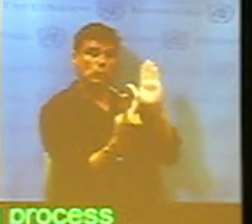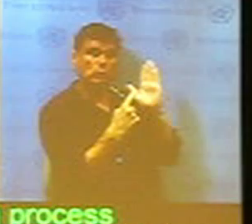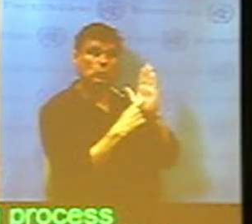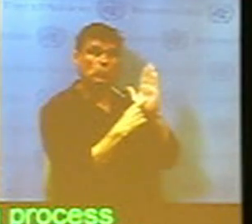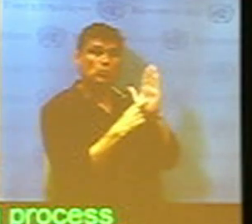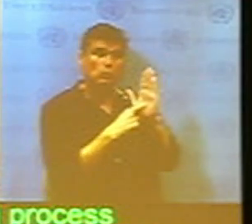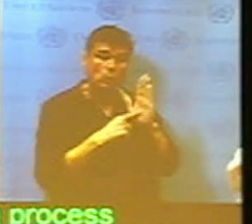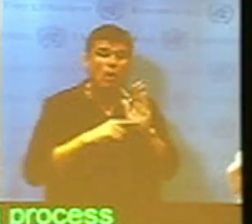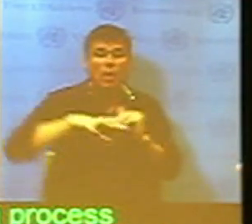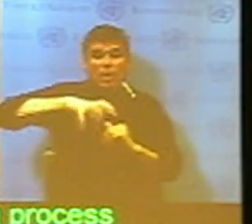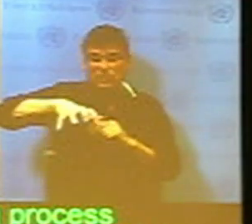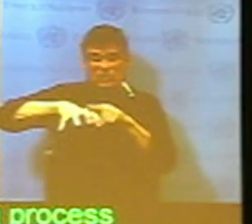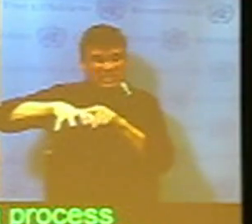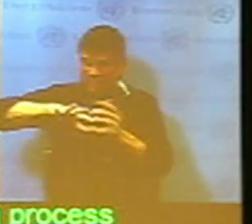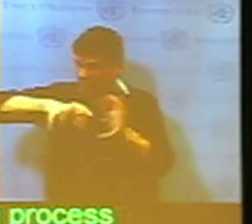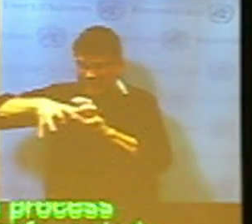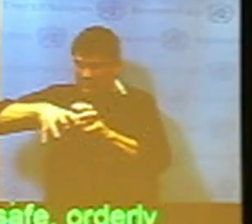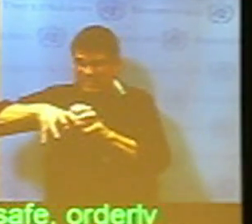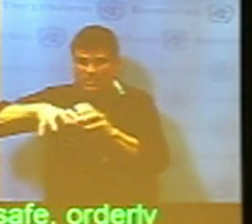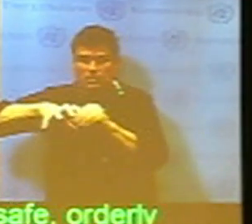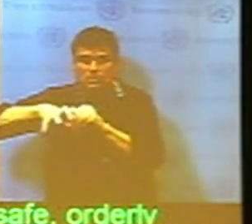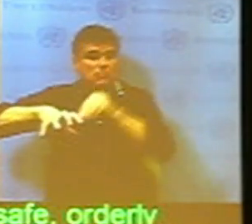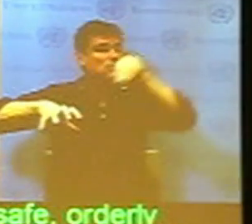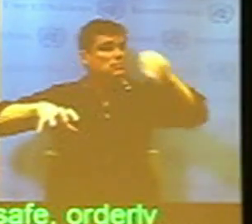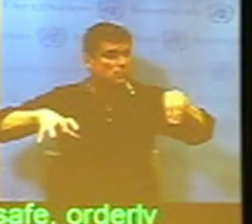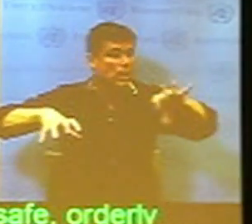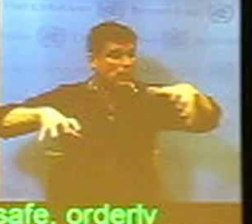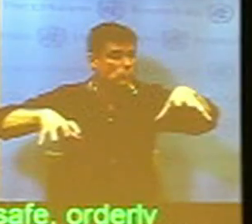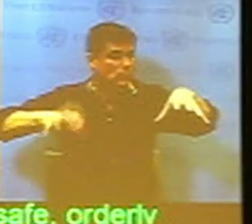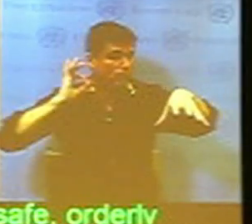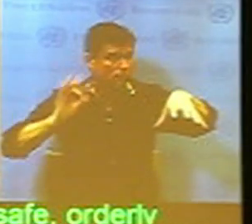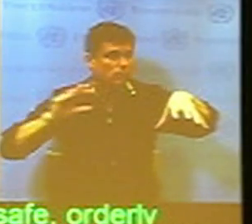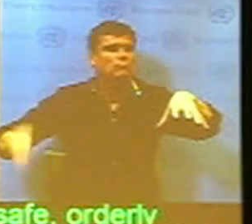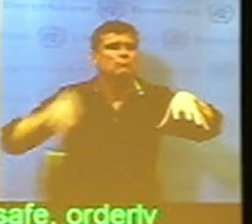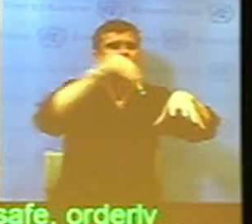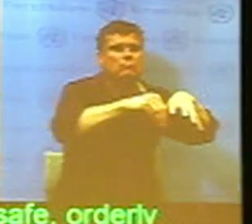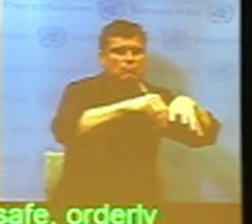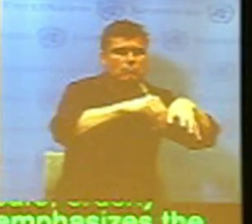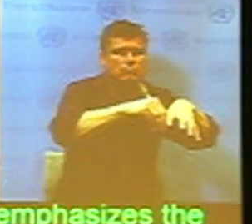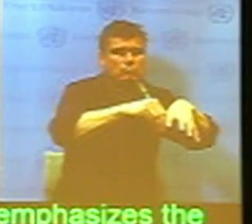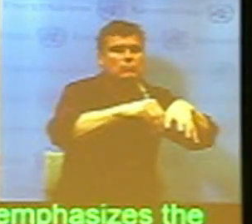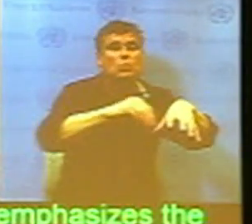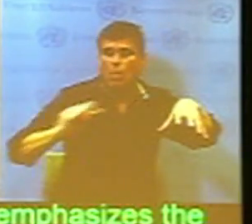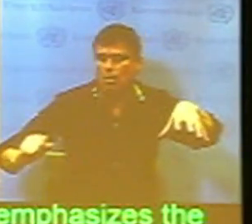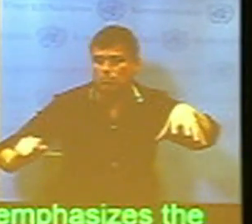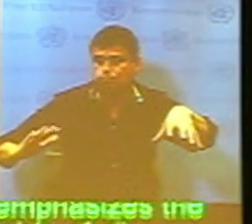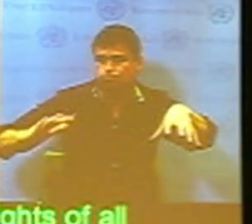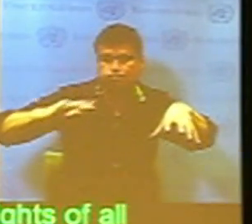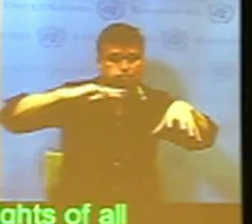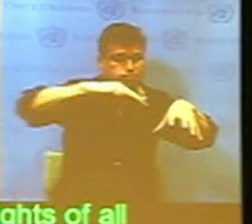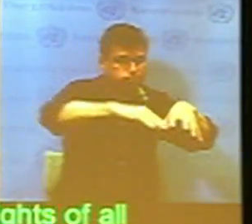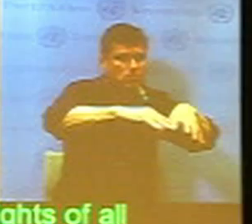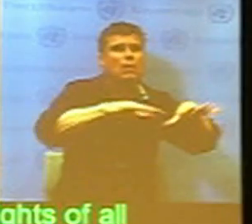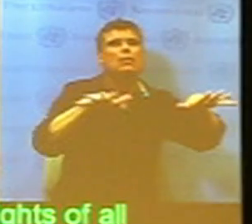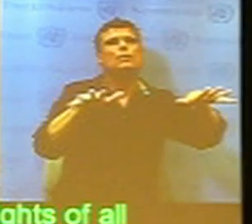human rights of all migrants. So responses to large movements of refugees and migrants should